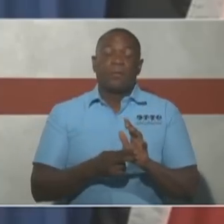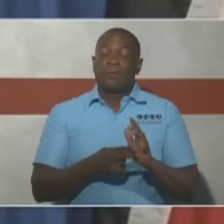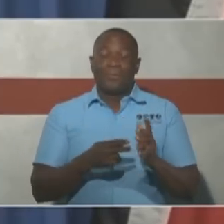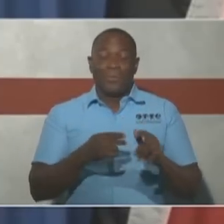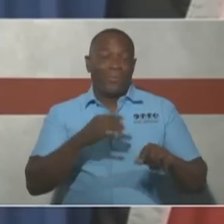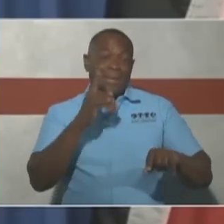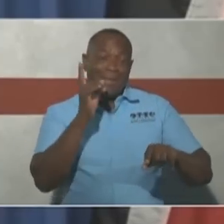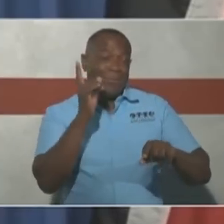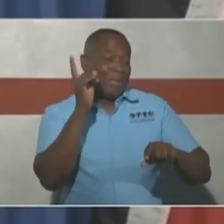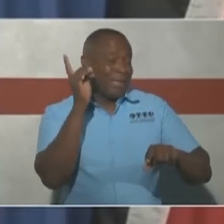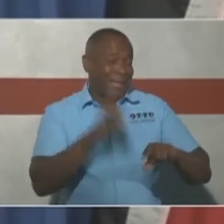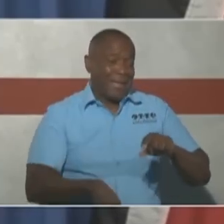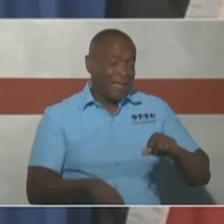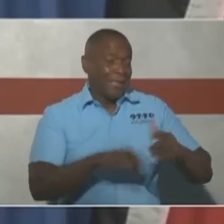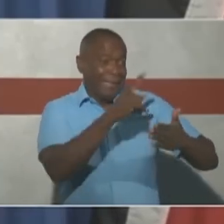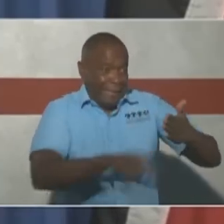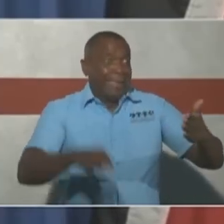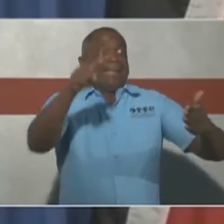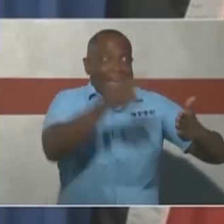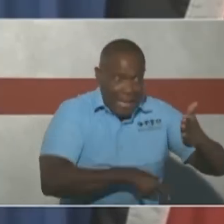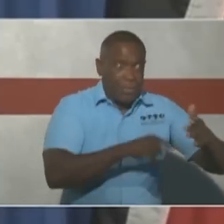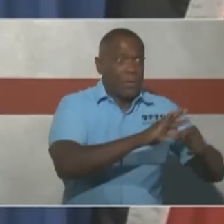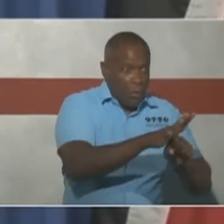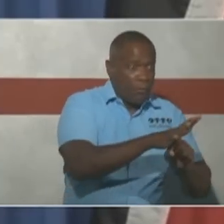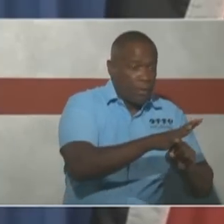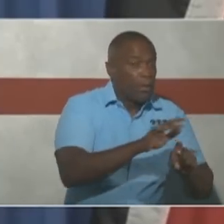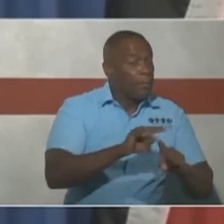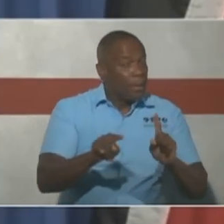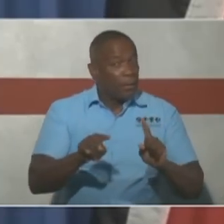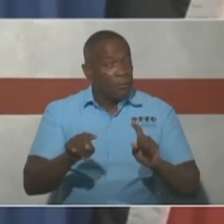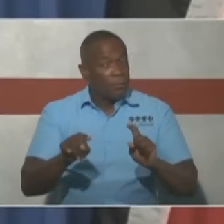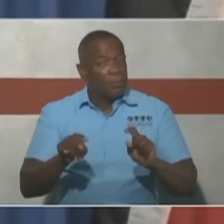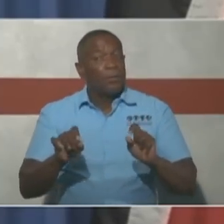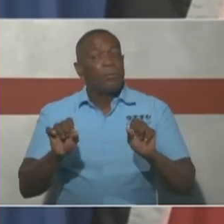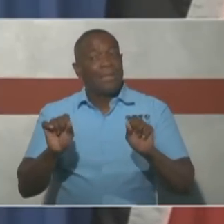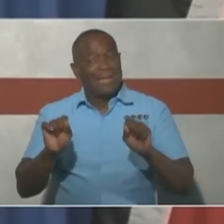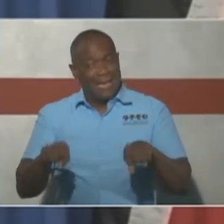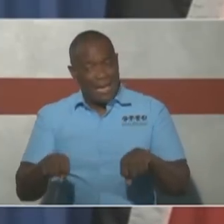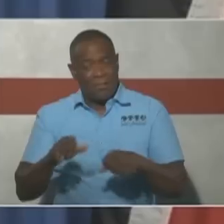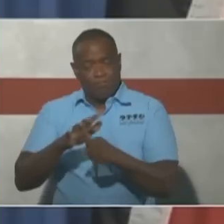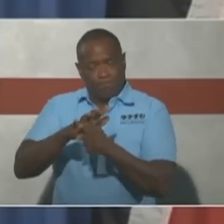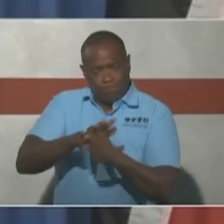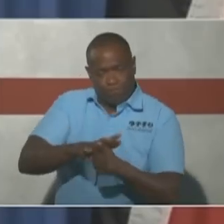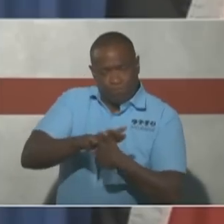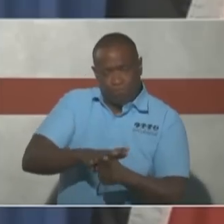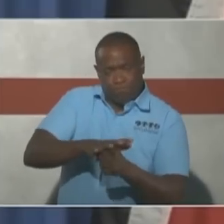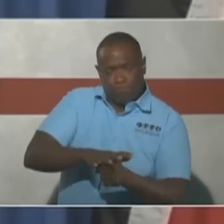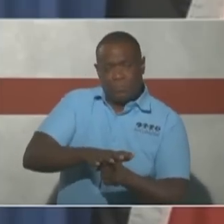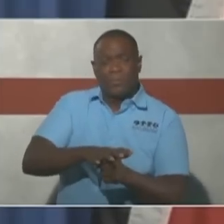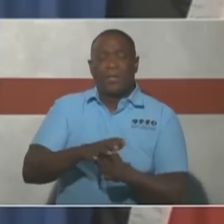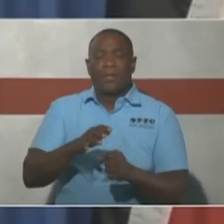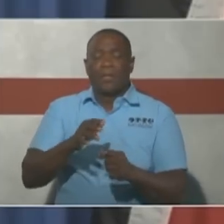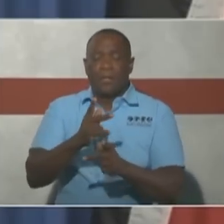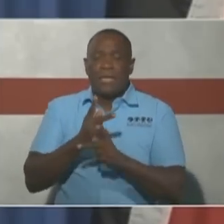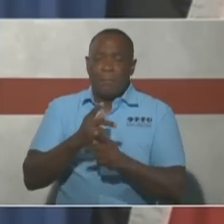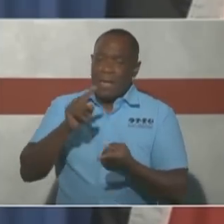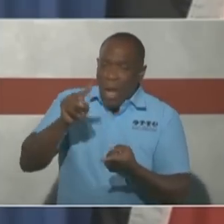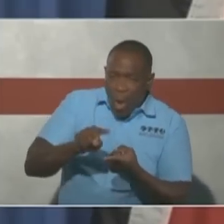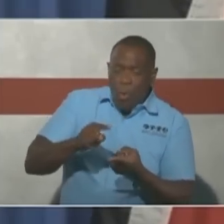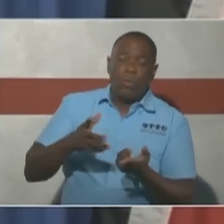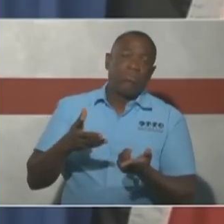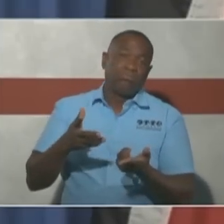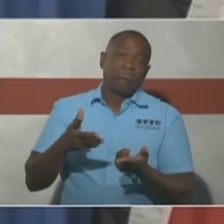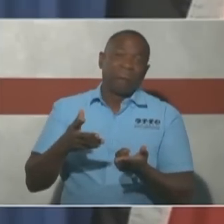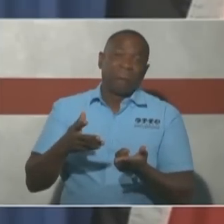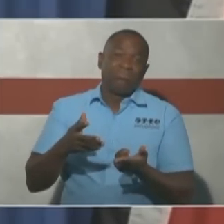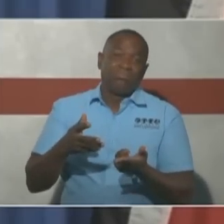at the workplace level. We are still in a pandemic. The pandemic can cause people to still